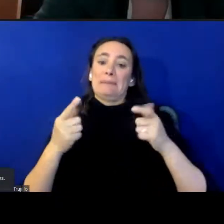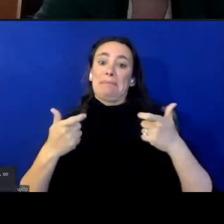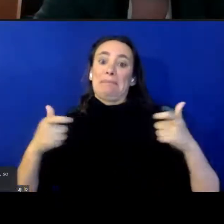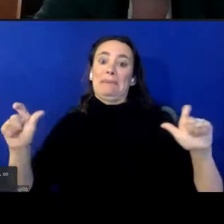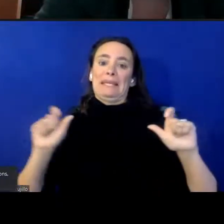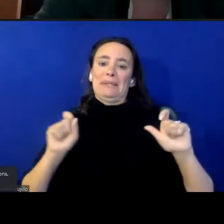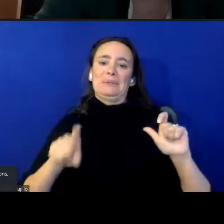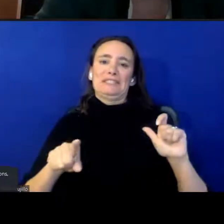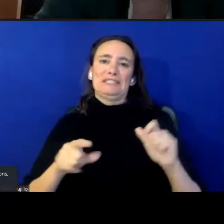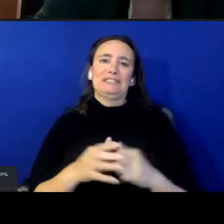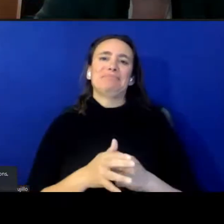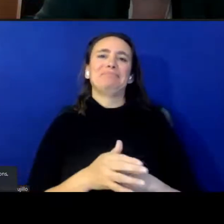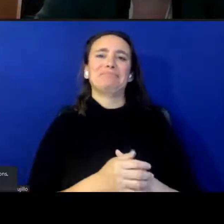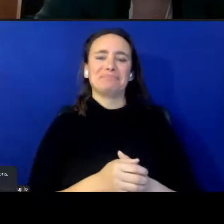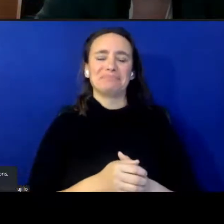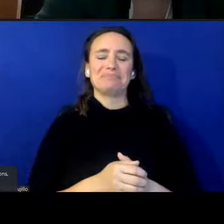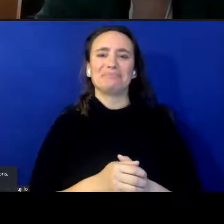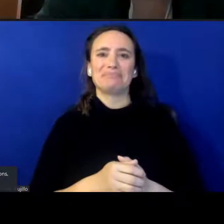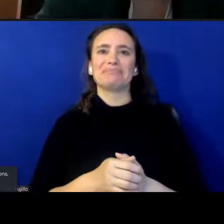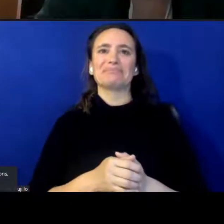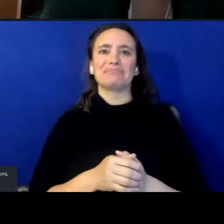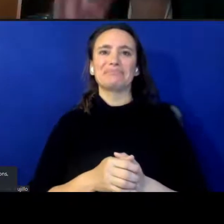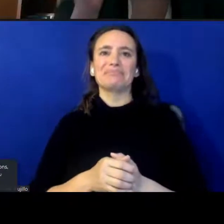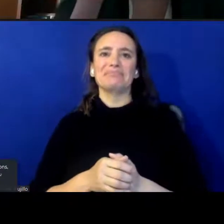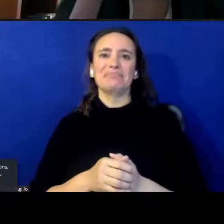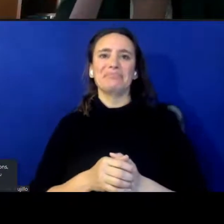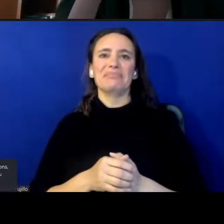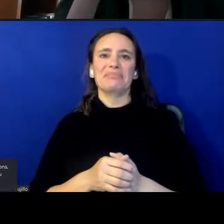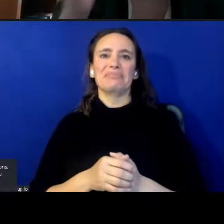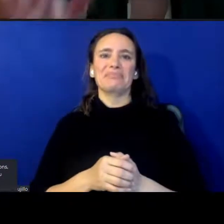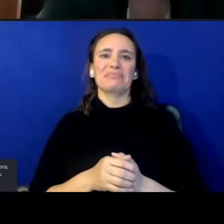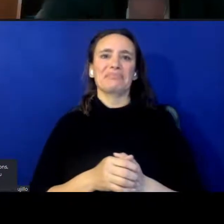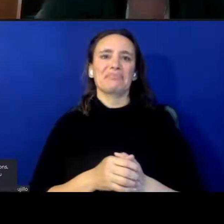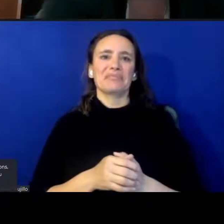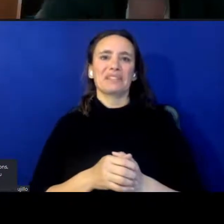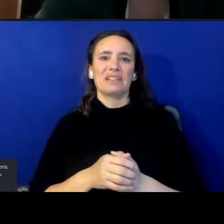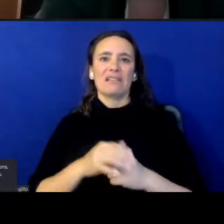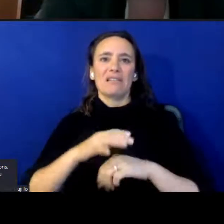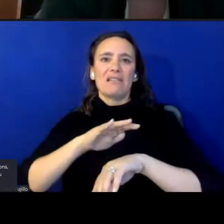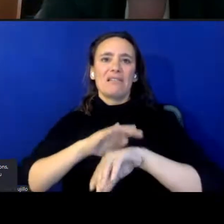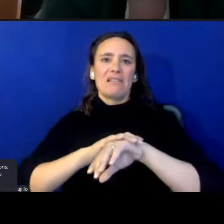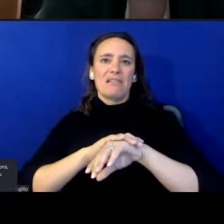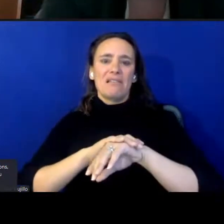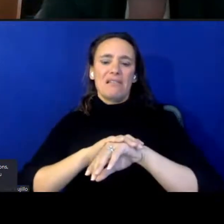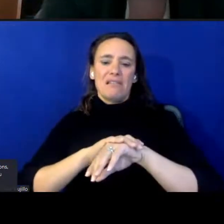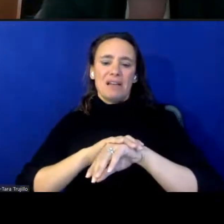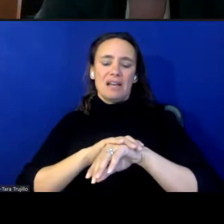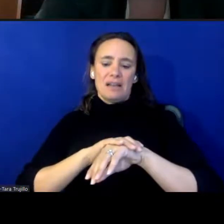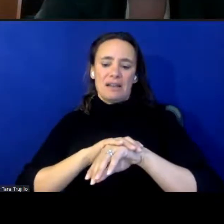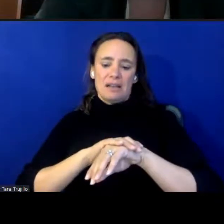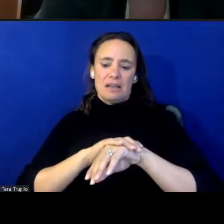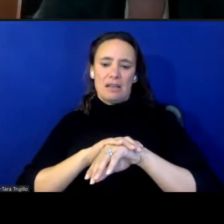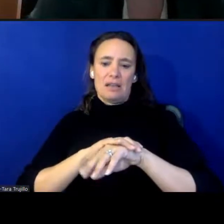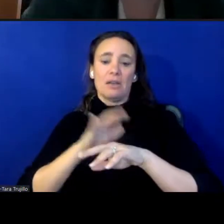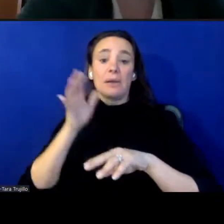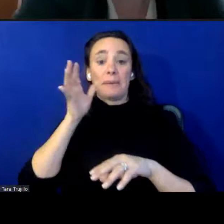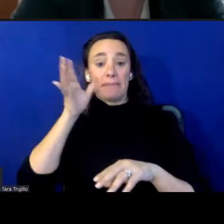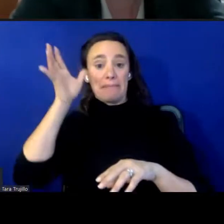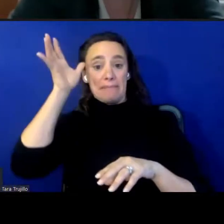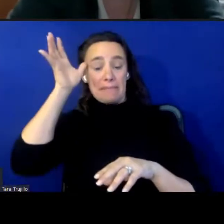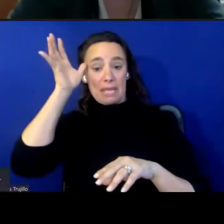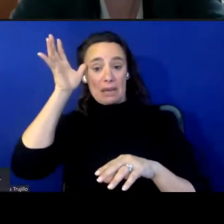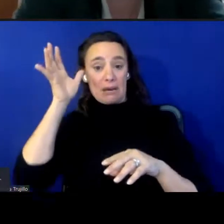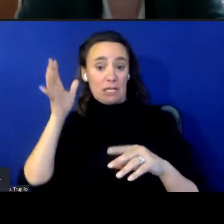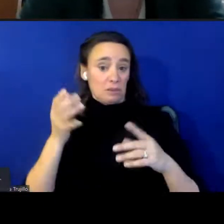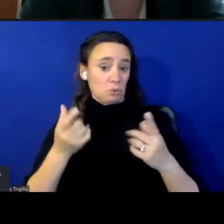to answer them as best I can. You know, on the what a parent can do, you know,